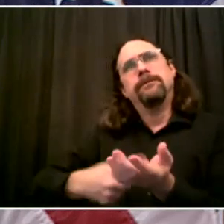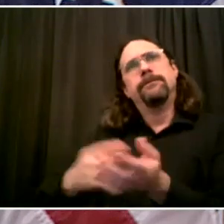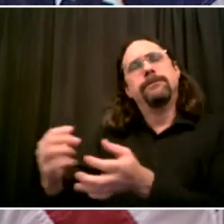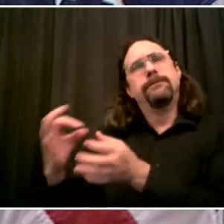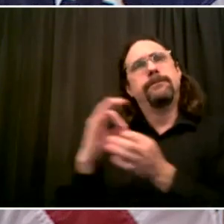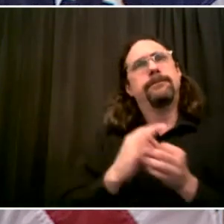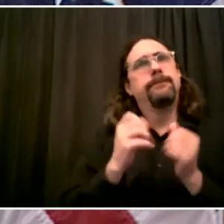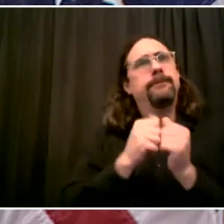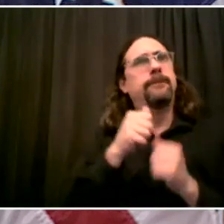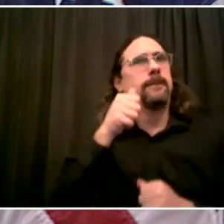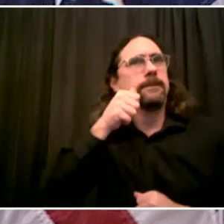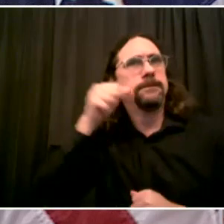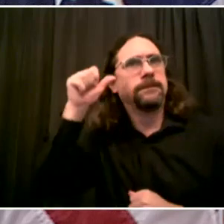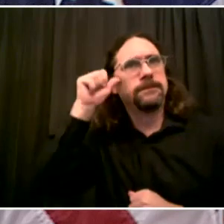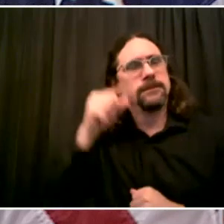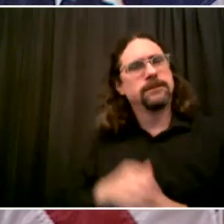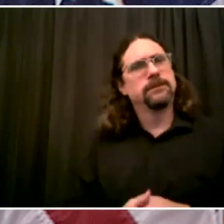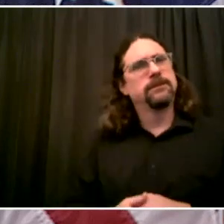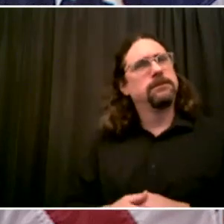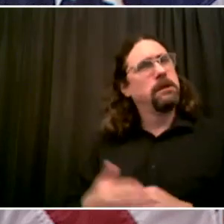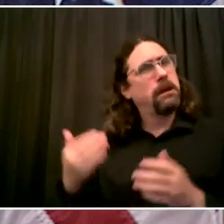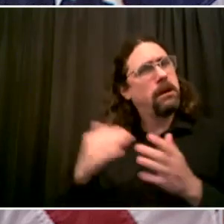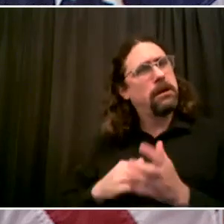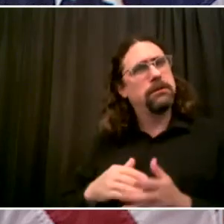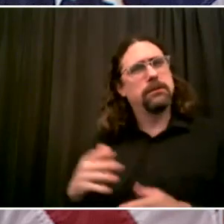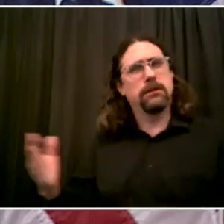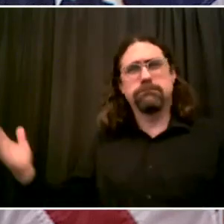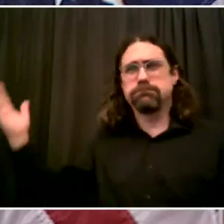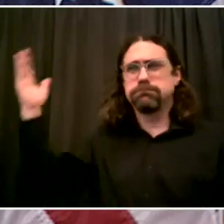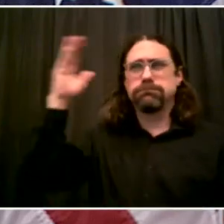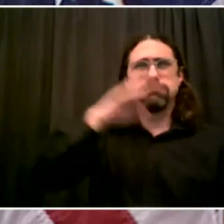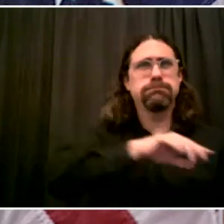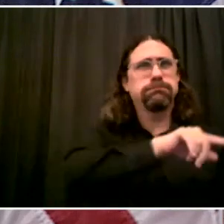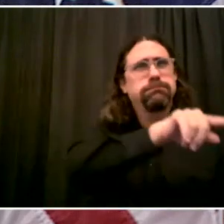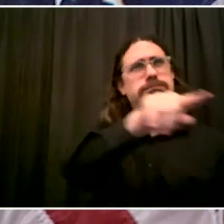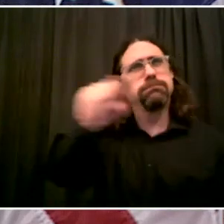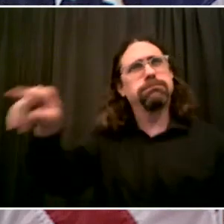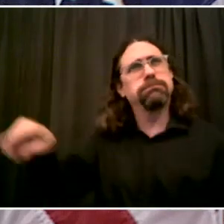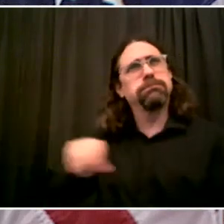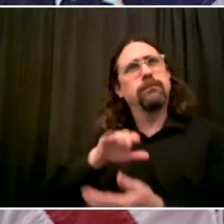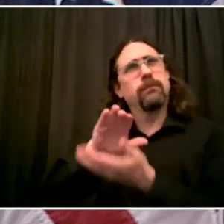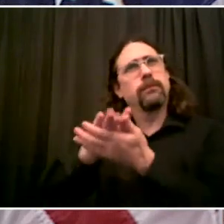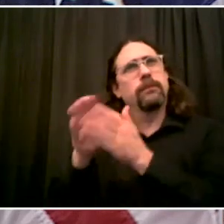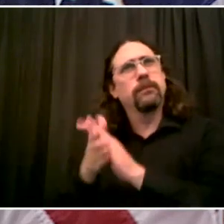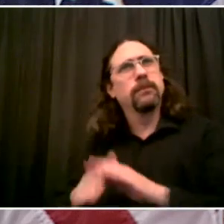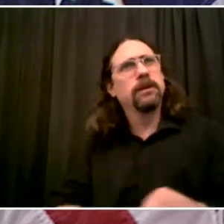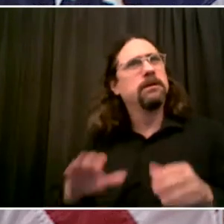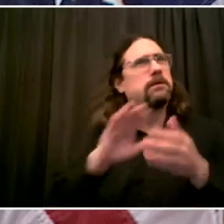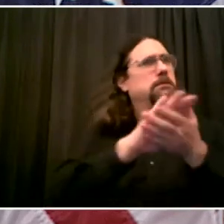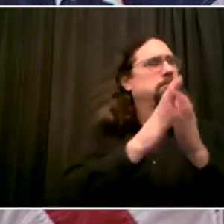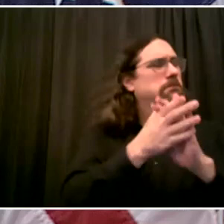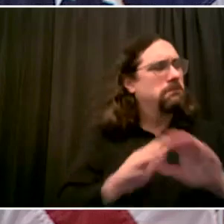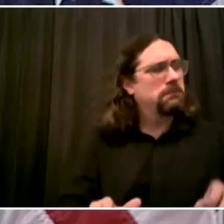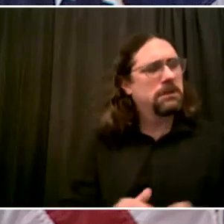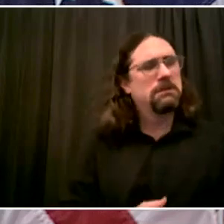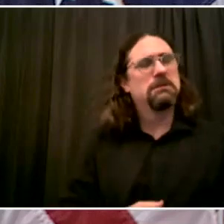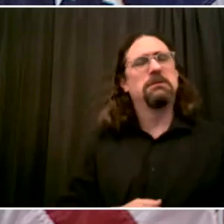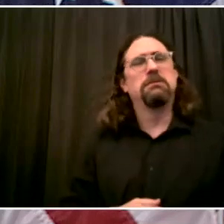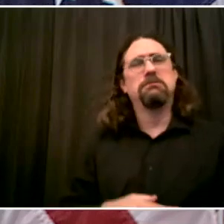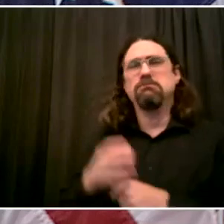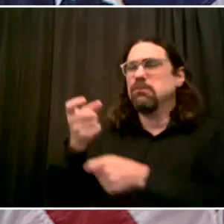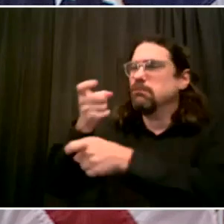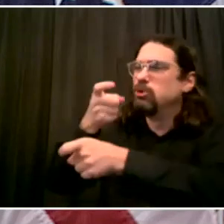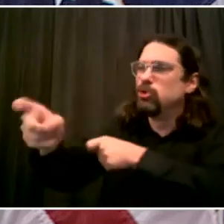peaceful protest, little or no property damage, efforts at violence thwarted. These are all very good and important